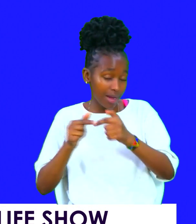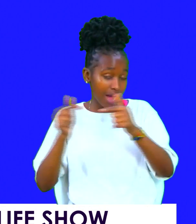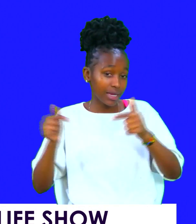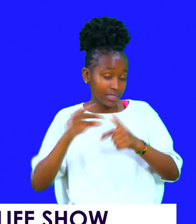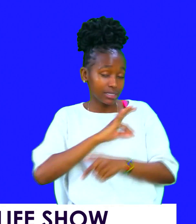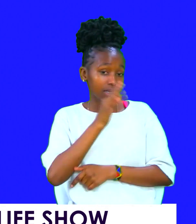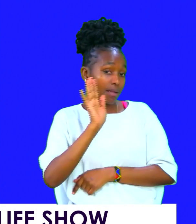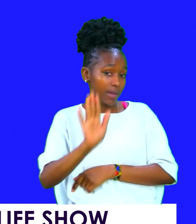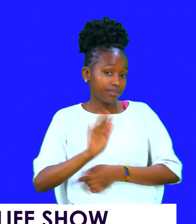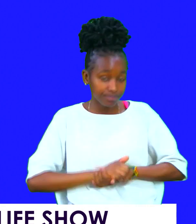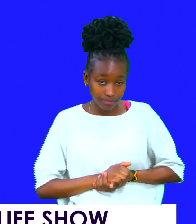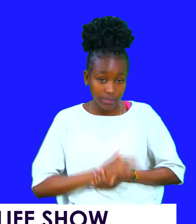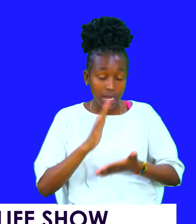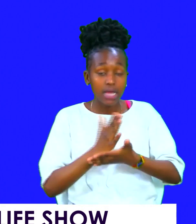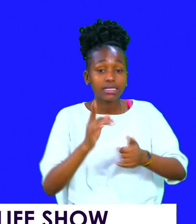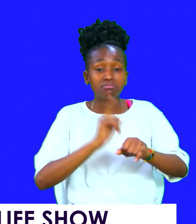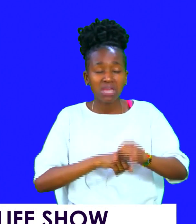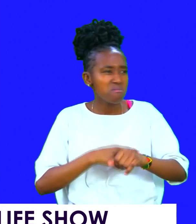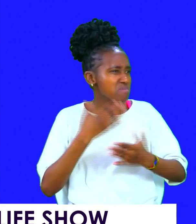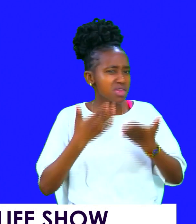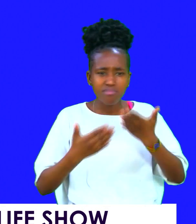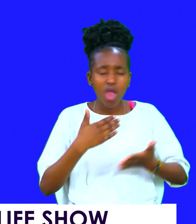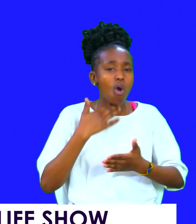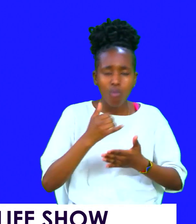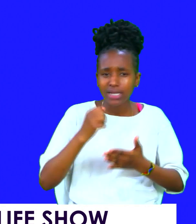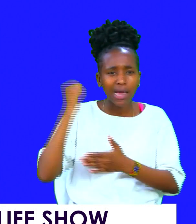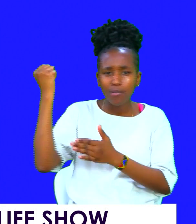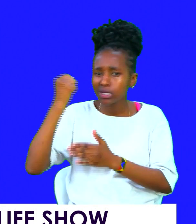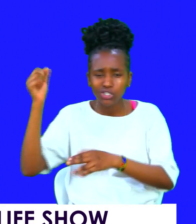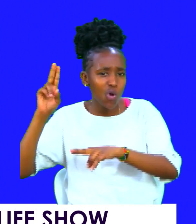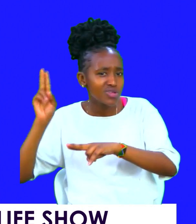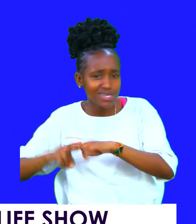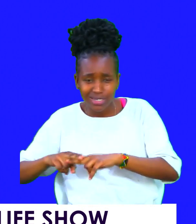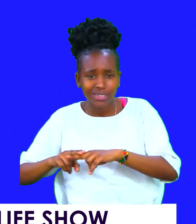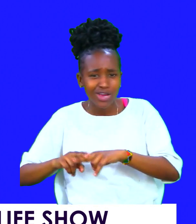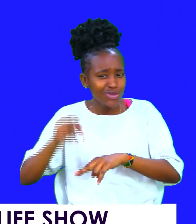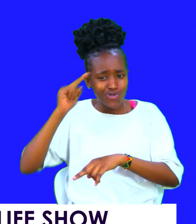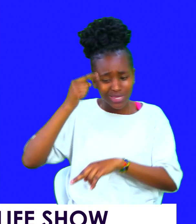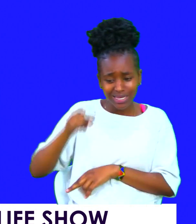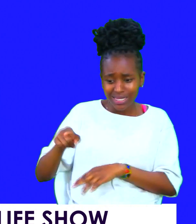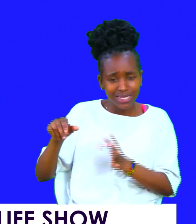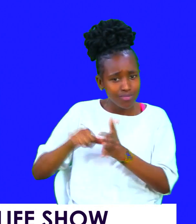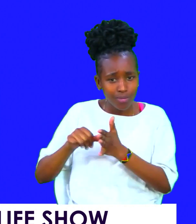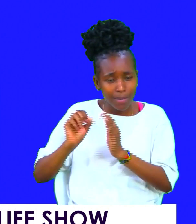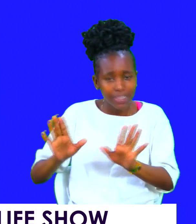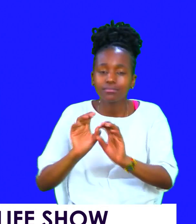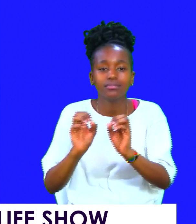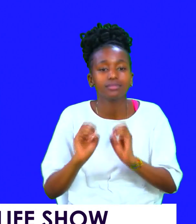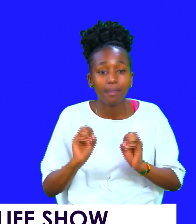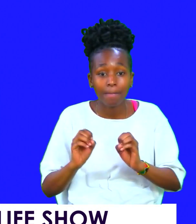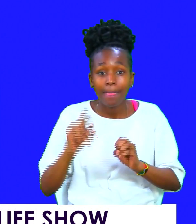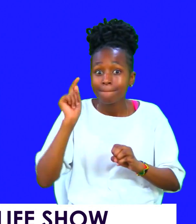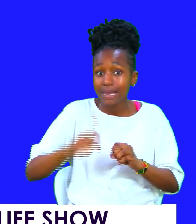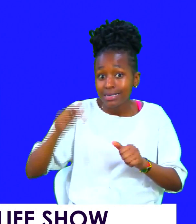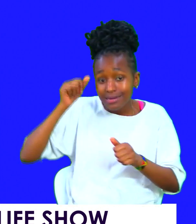You may look at winning a political seat as the war. It is not. There is a bigger battle. There is a